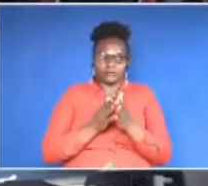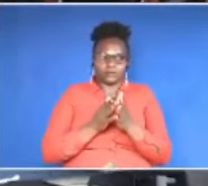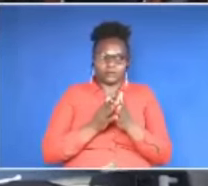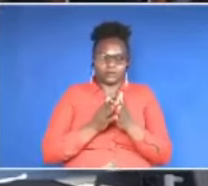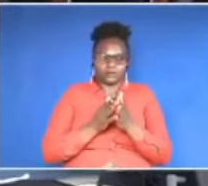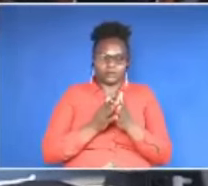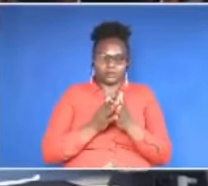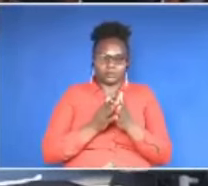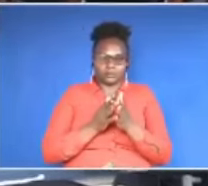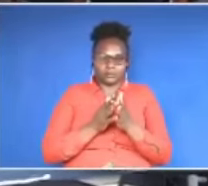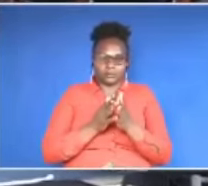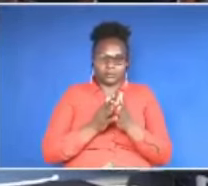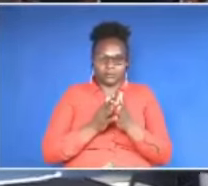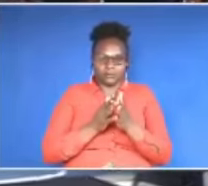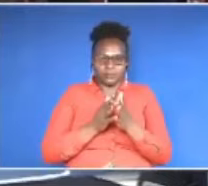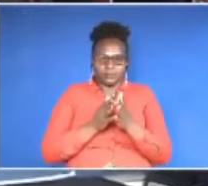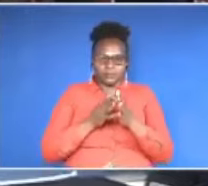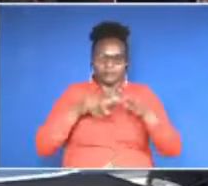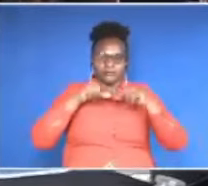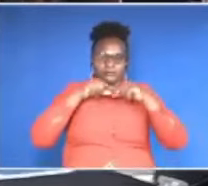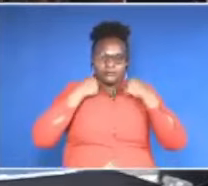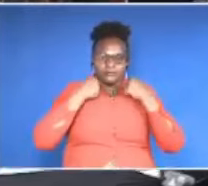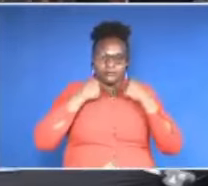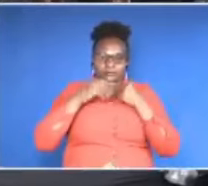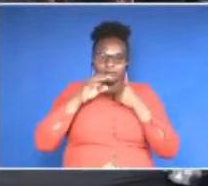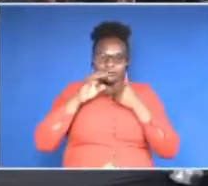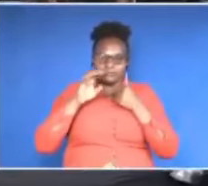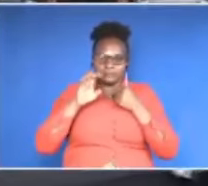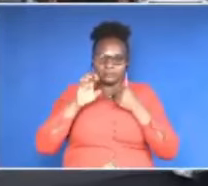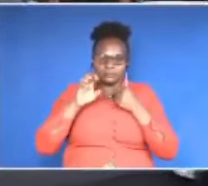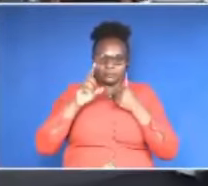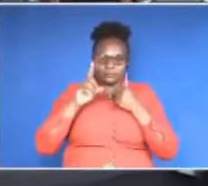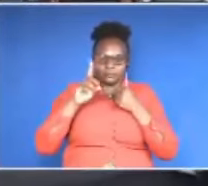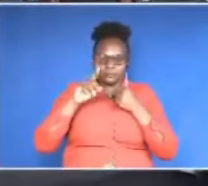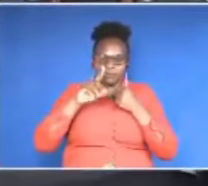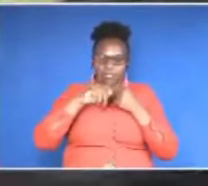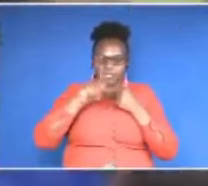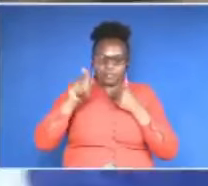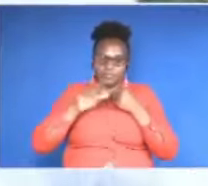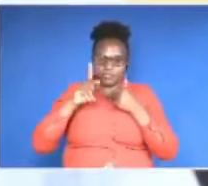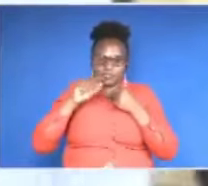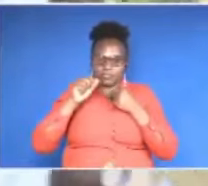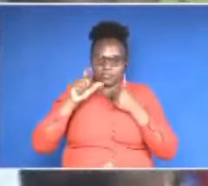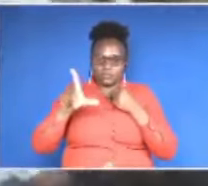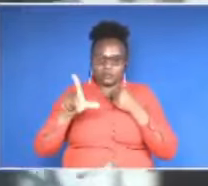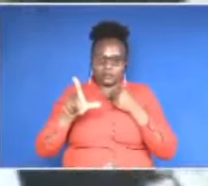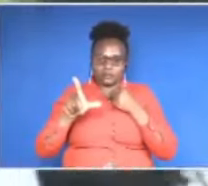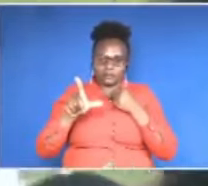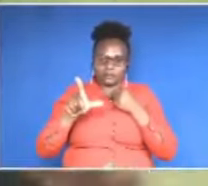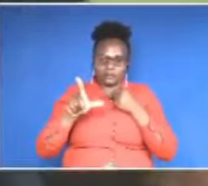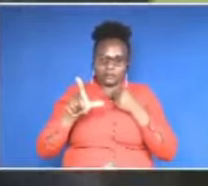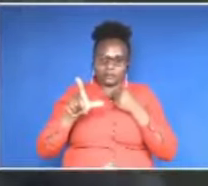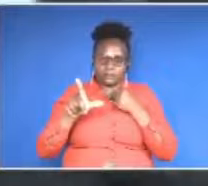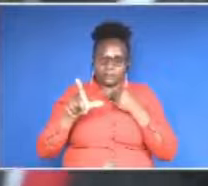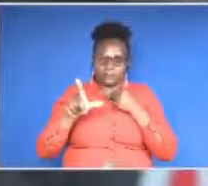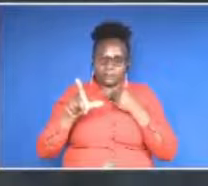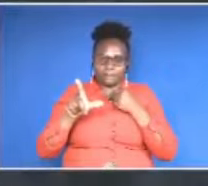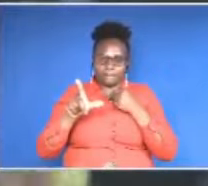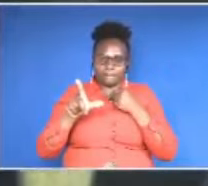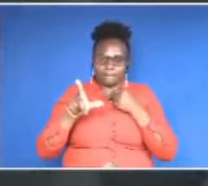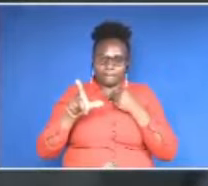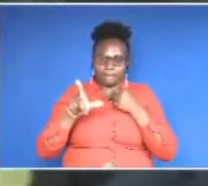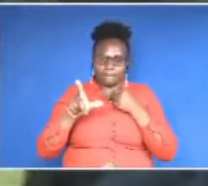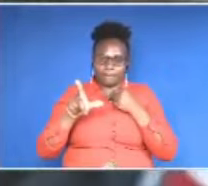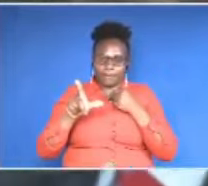There goes Pastor Ezekiel. Basi mchungaji Ezekiel pia ameingia.